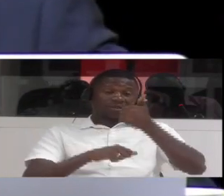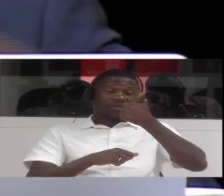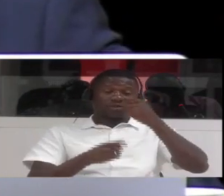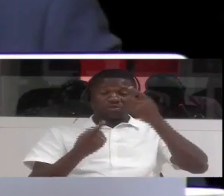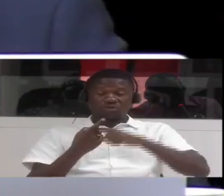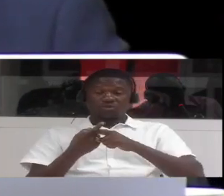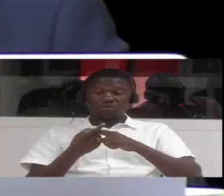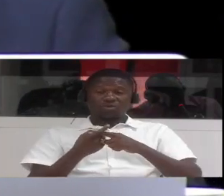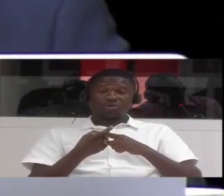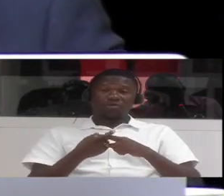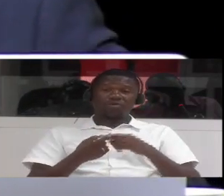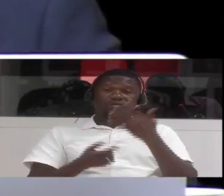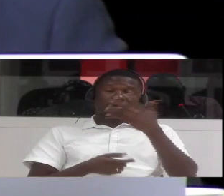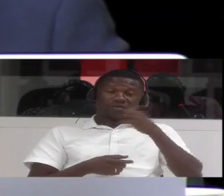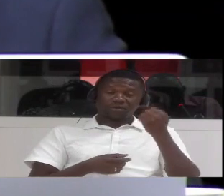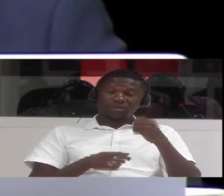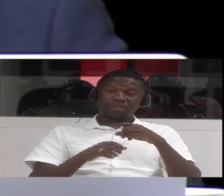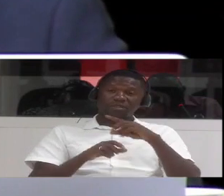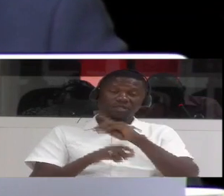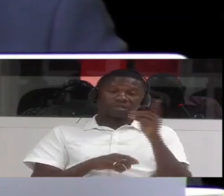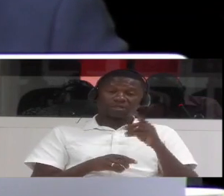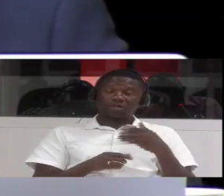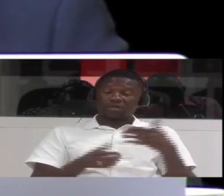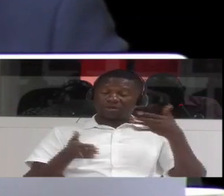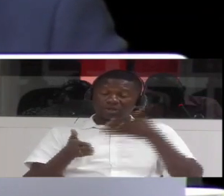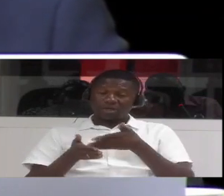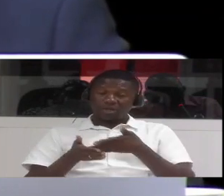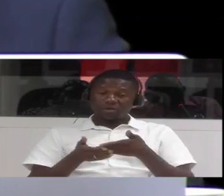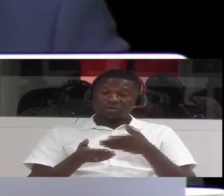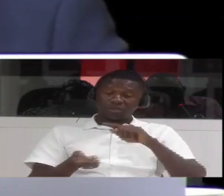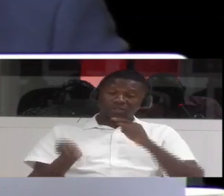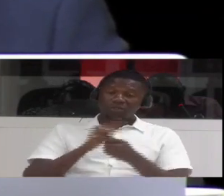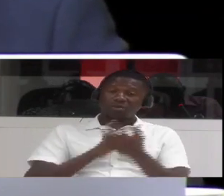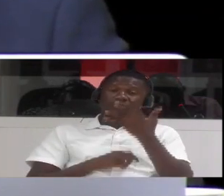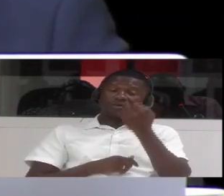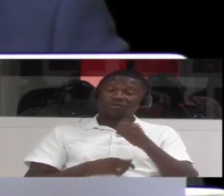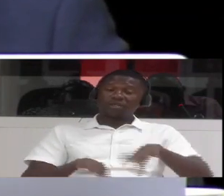to now a fine of $50,000 minimum and maximum of